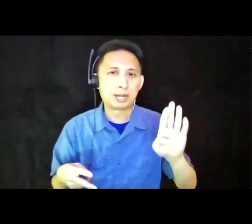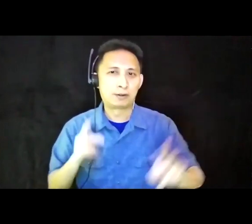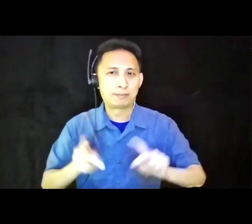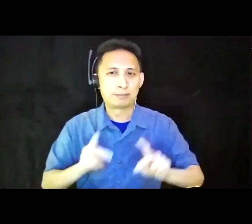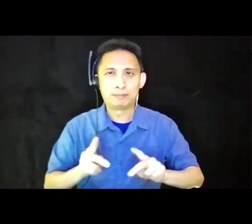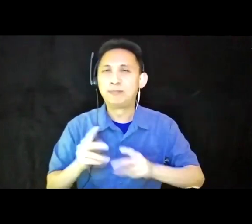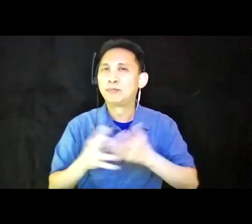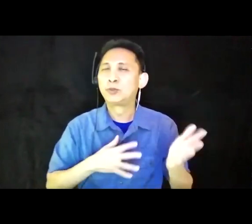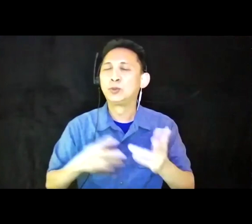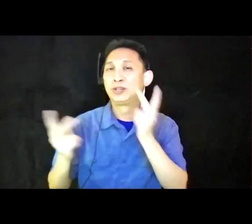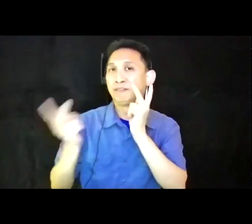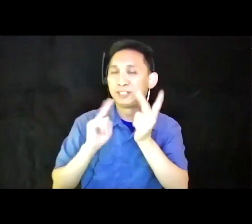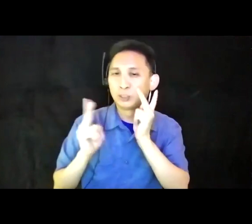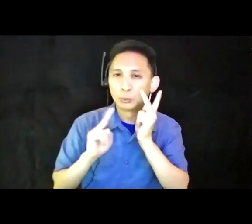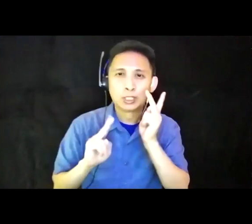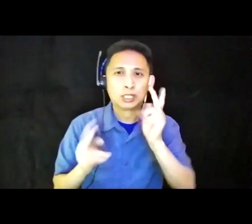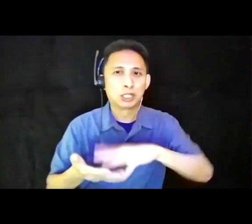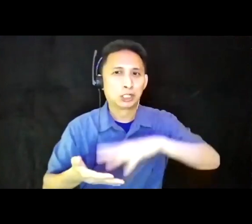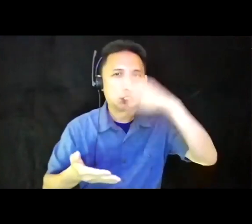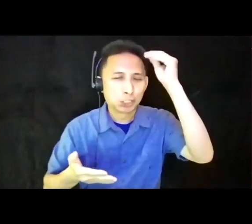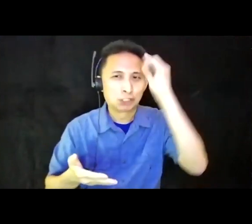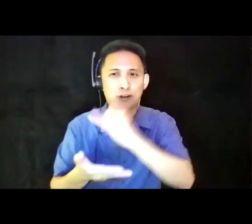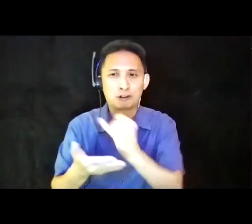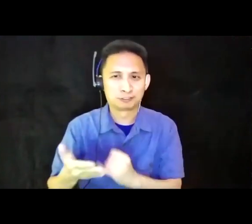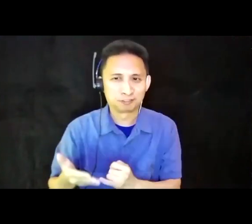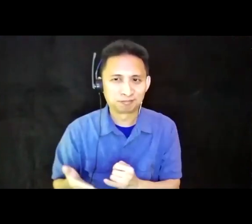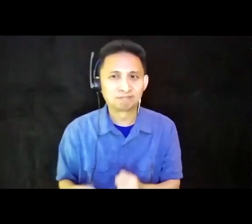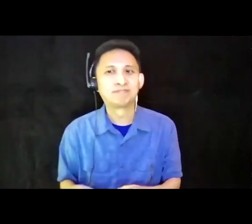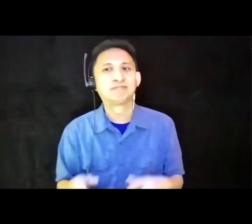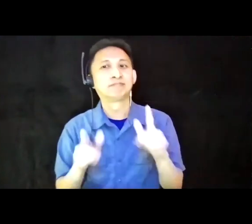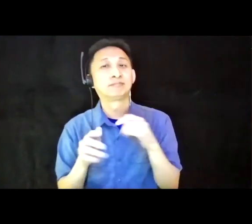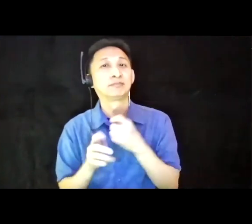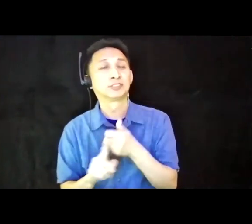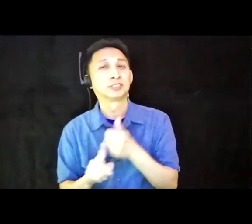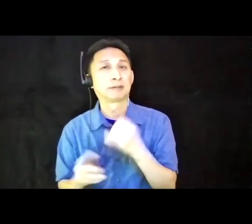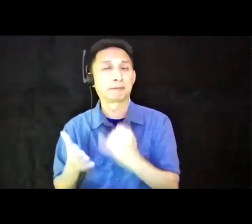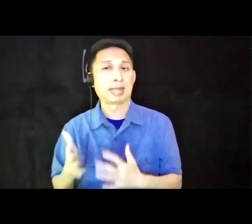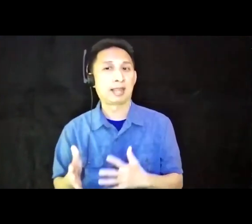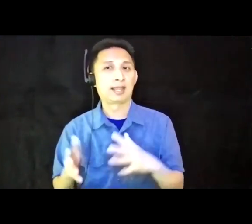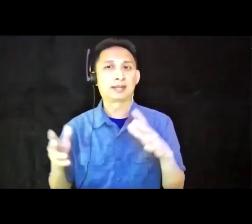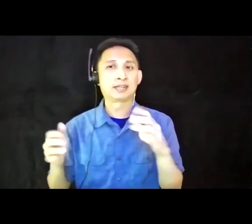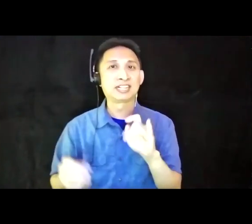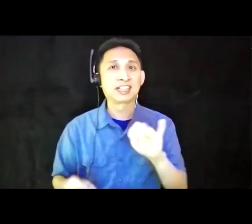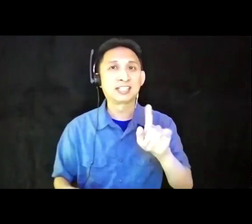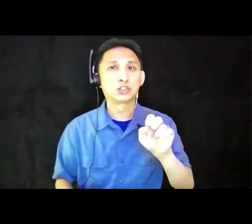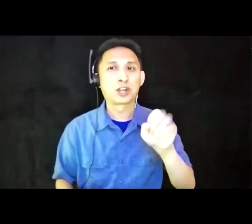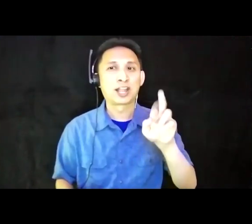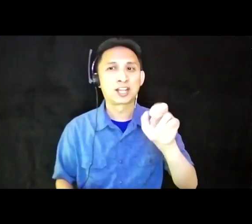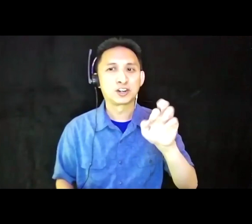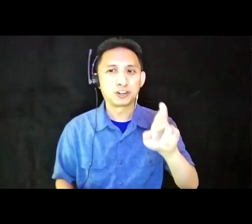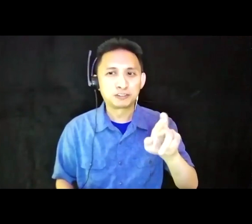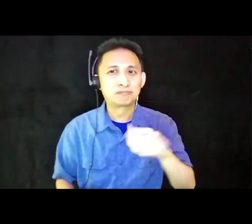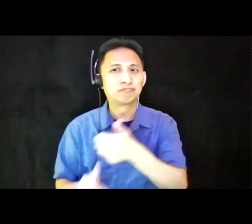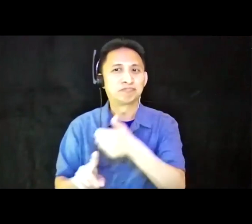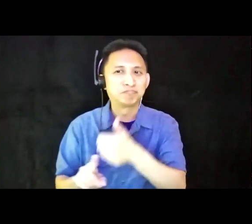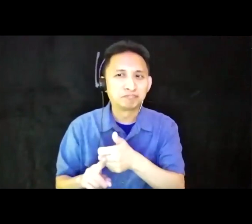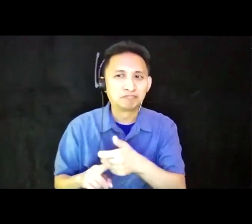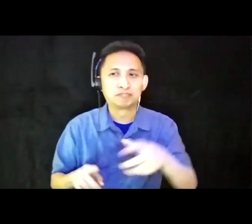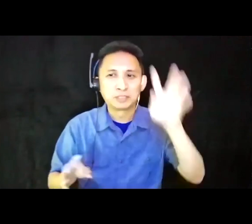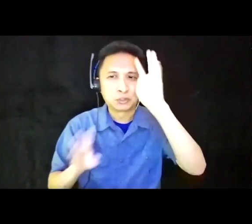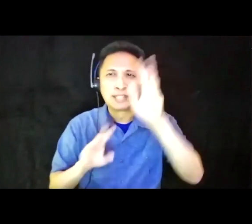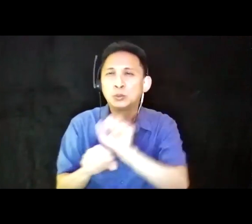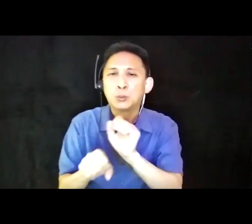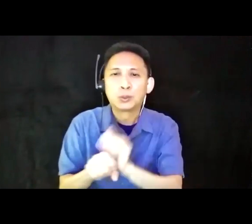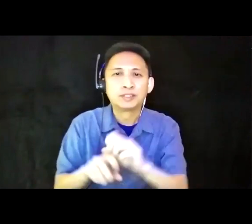the universal and the personal. Most recently, she has been involved with W.O.W. as the fourth artist in residence. Her